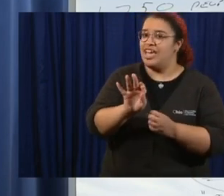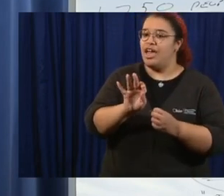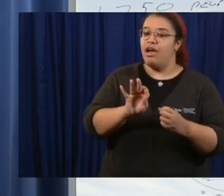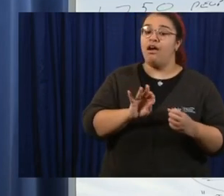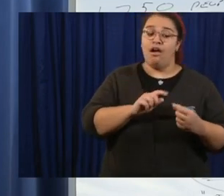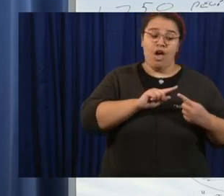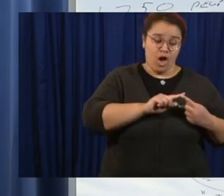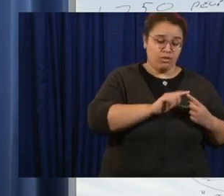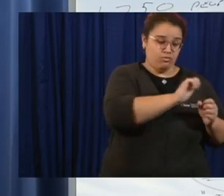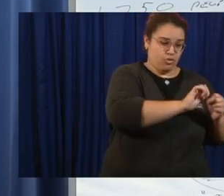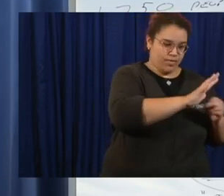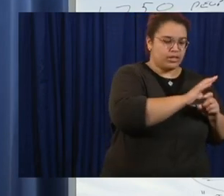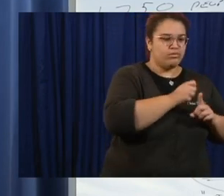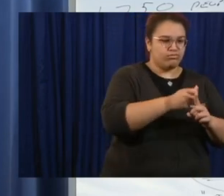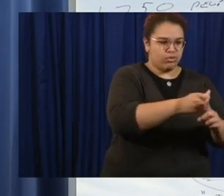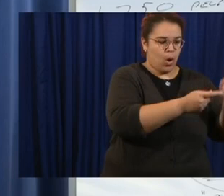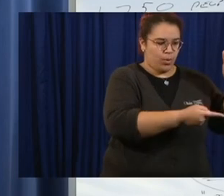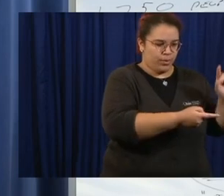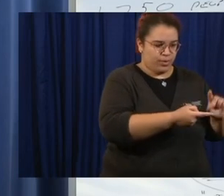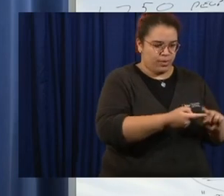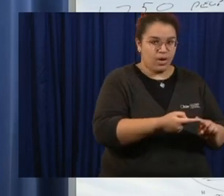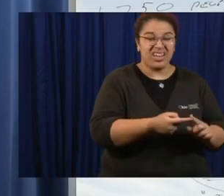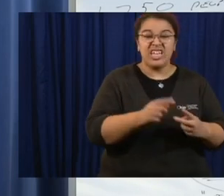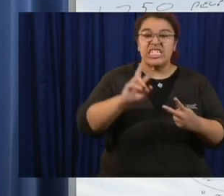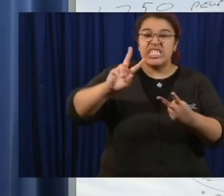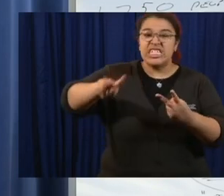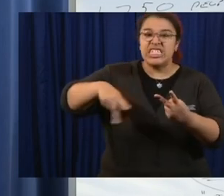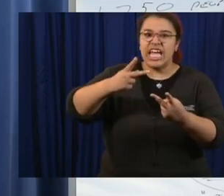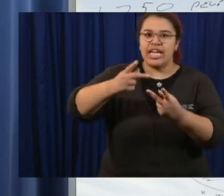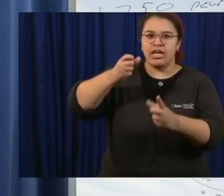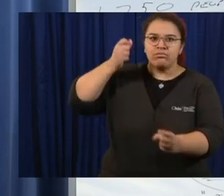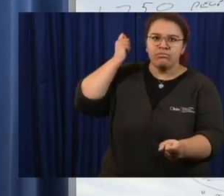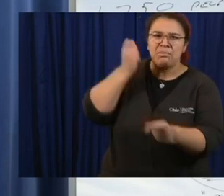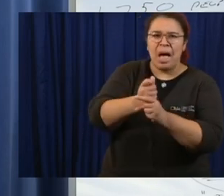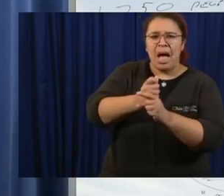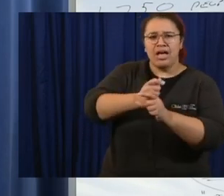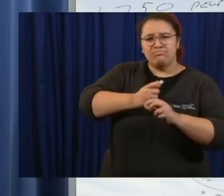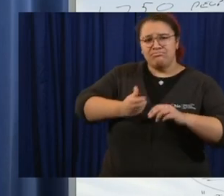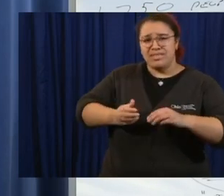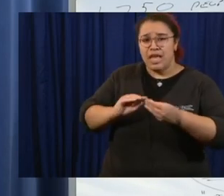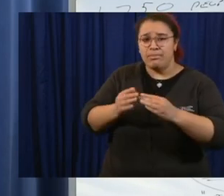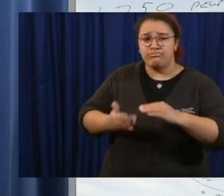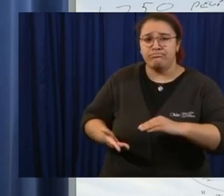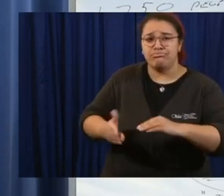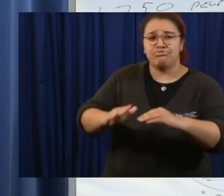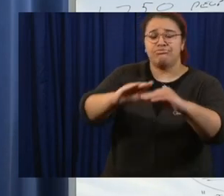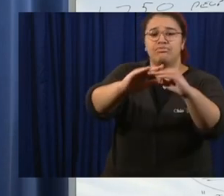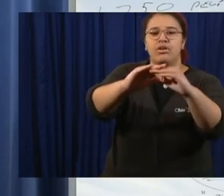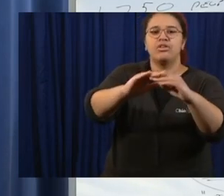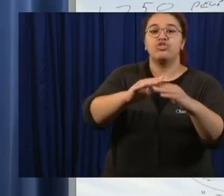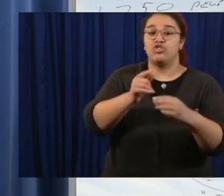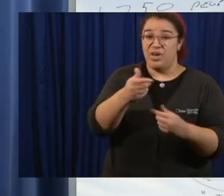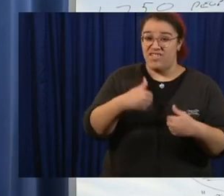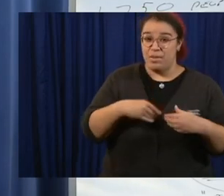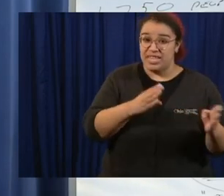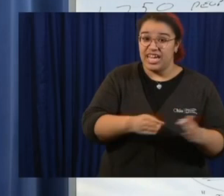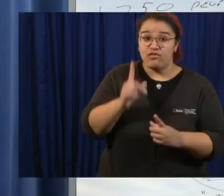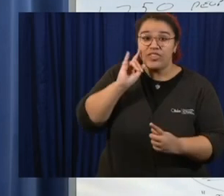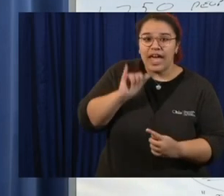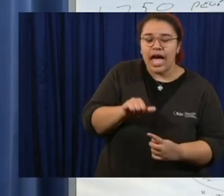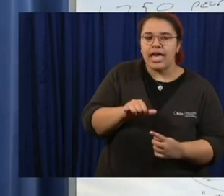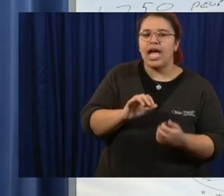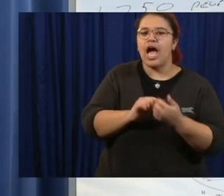plan how to mitigate that and maybe take steps back if we need to after we have reopened?